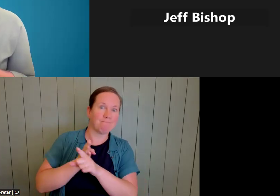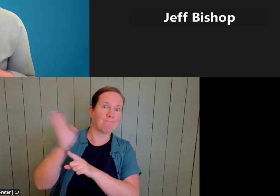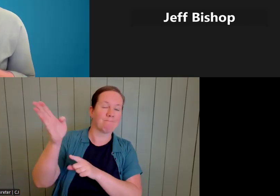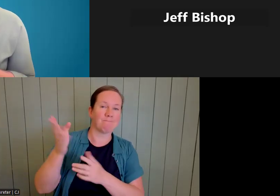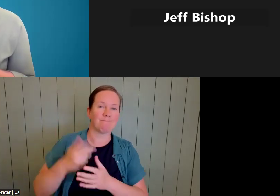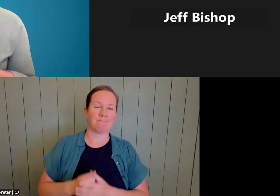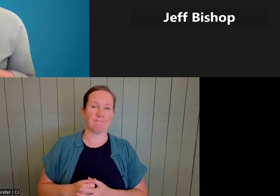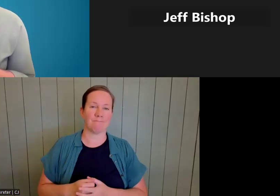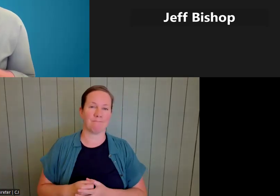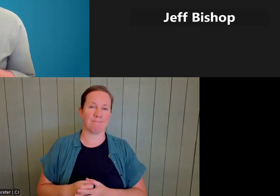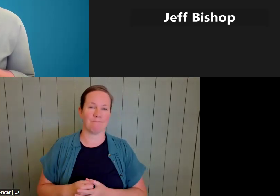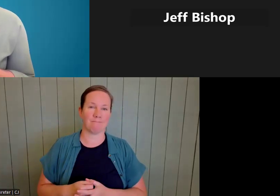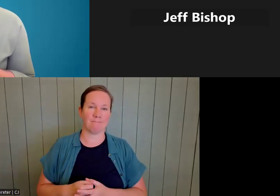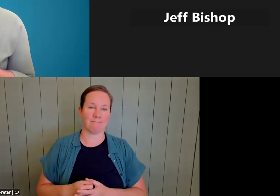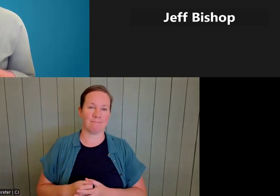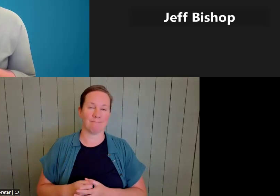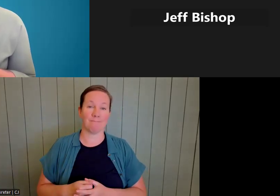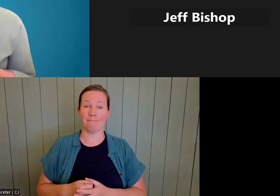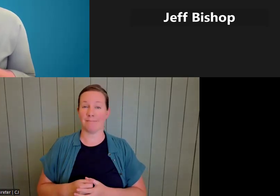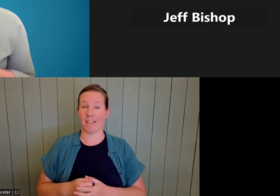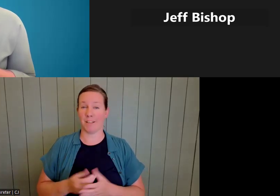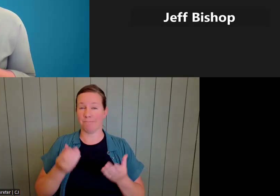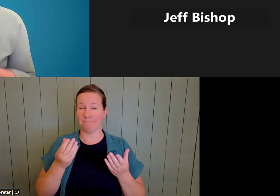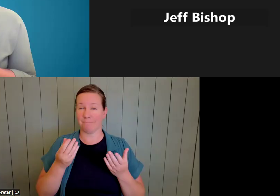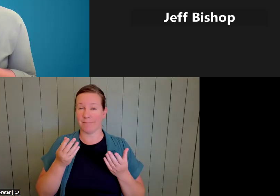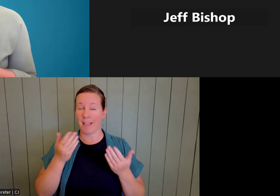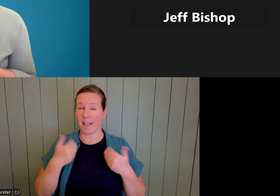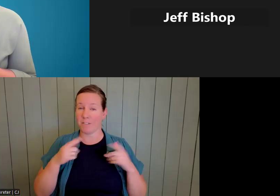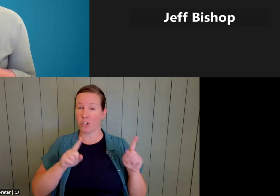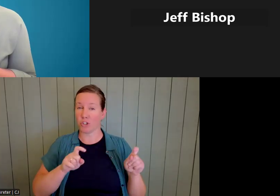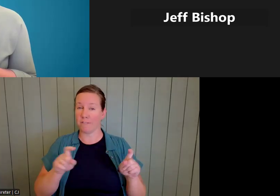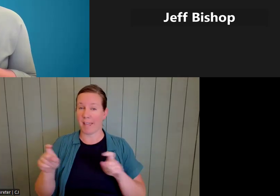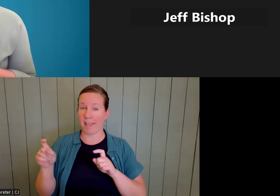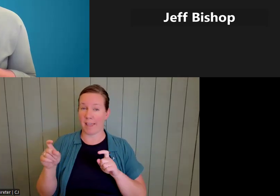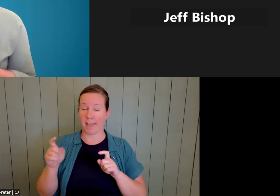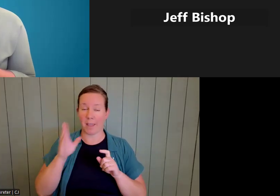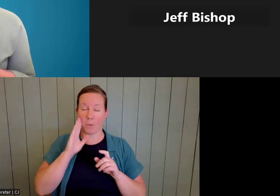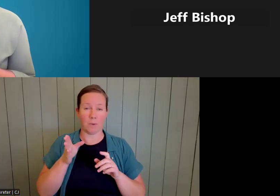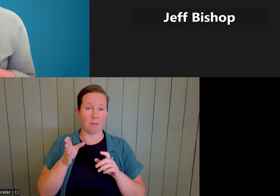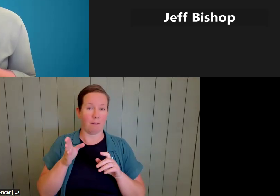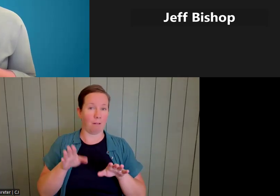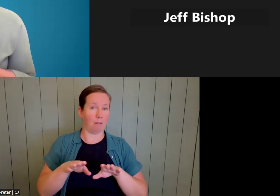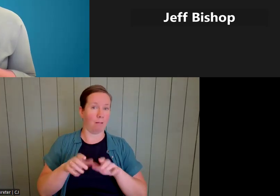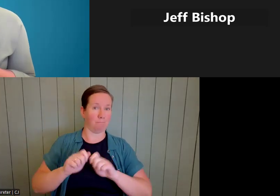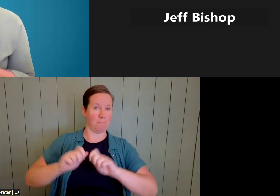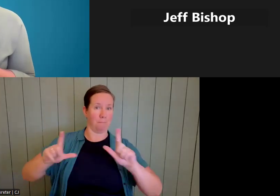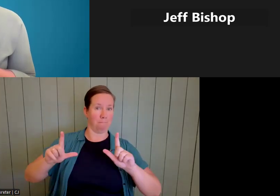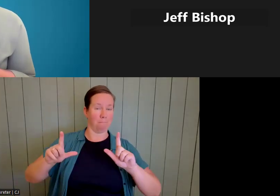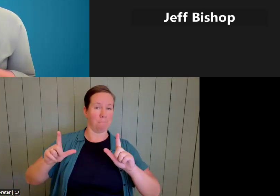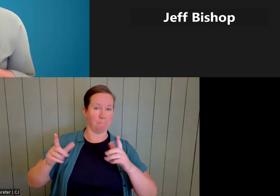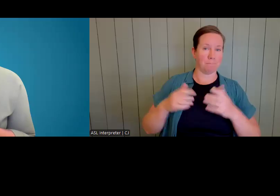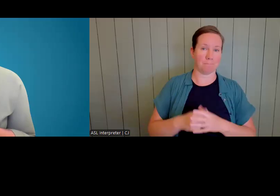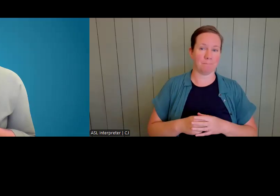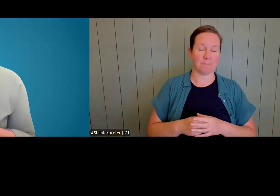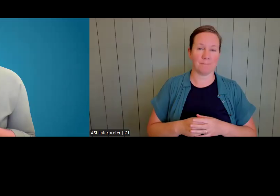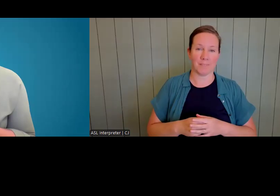very much. There's a survey, and I'm going to ask you if you could take a few minutes to complete the survey. Your feedback is